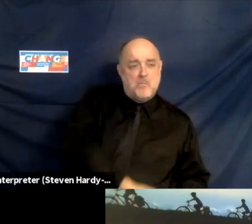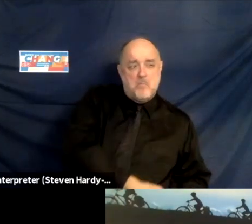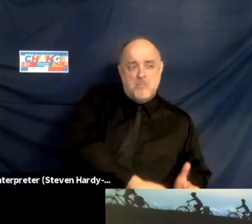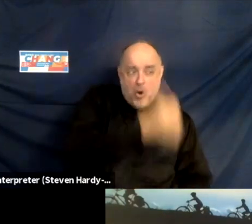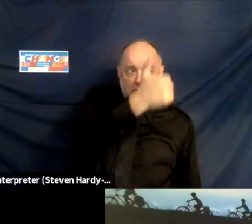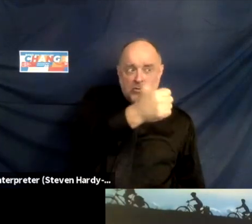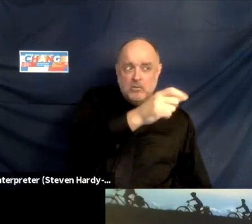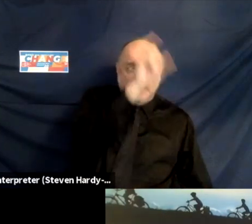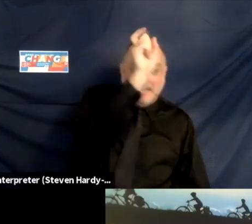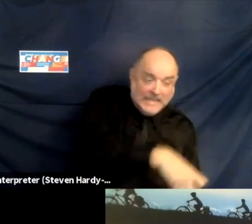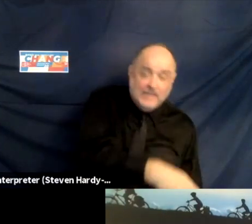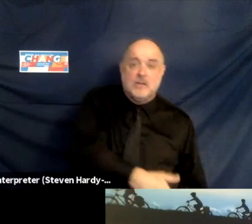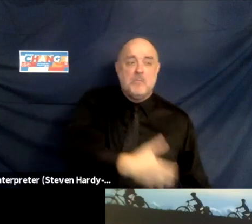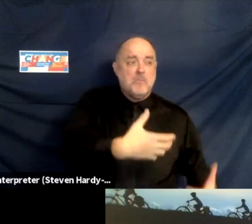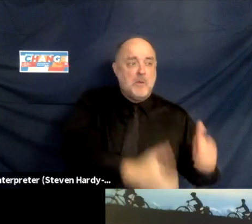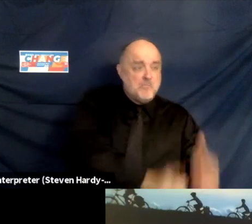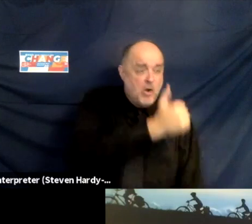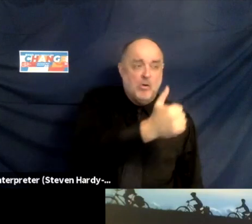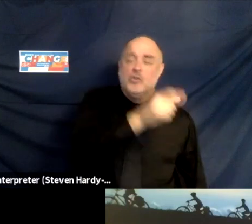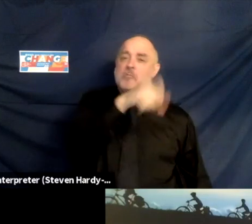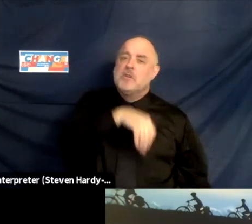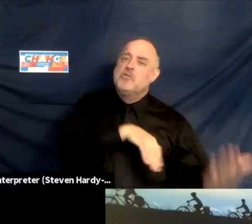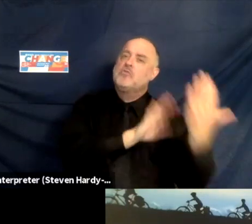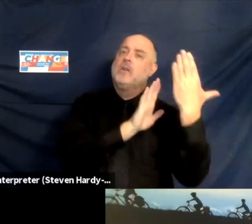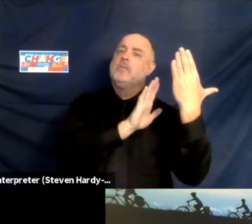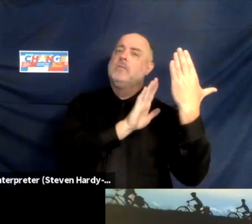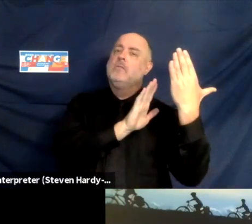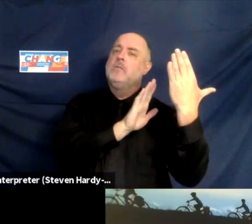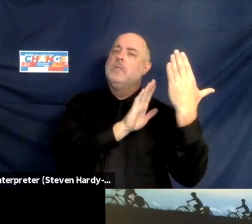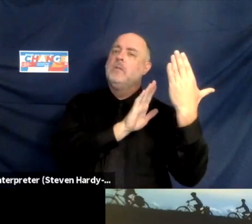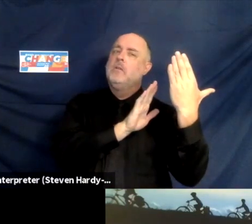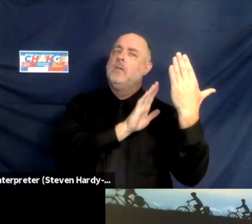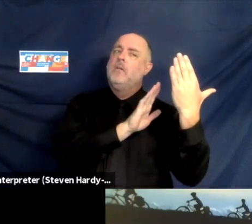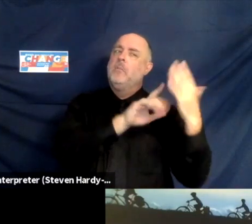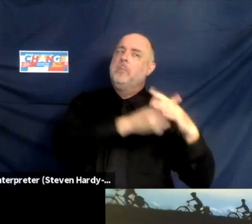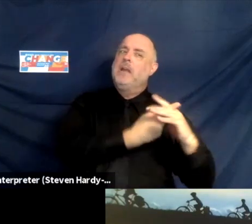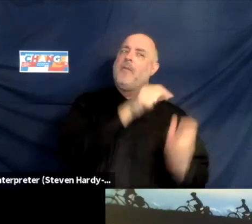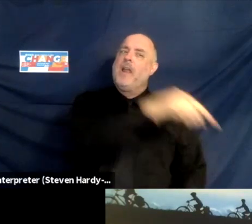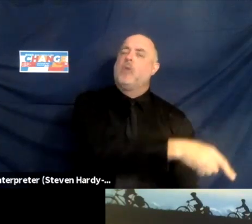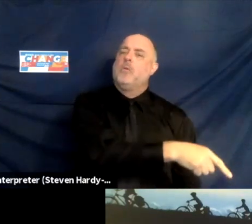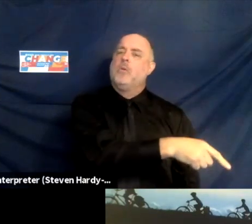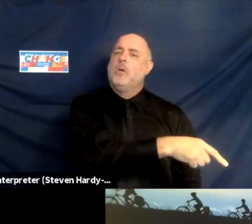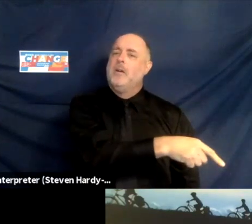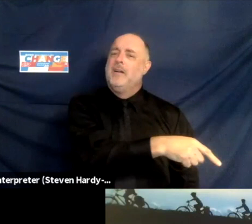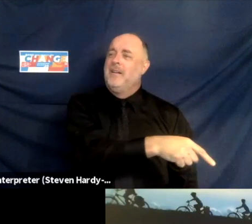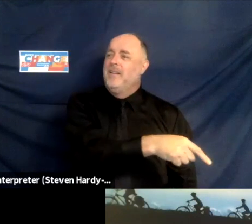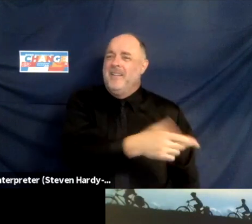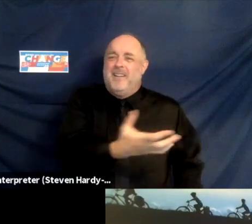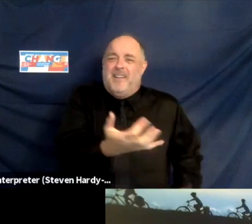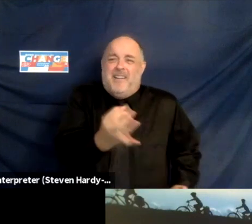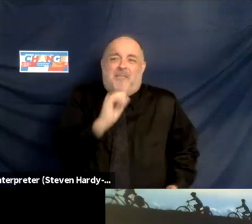most, should be addressed and should get the initiatives first. Otherwise, we